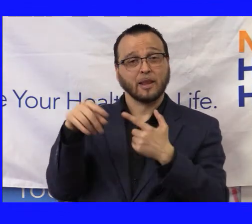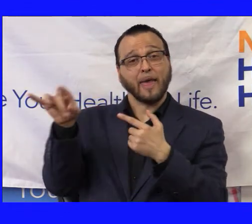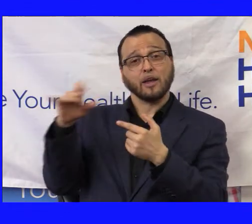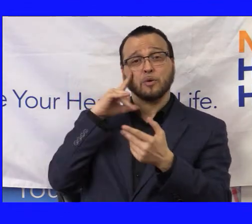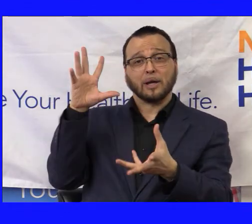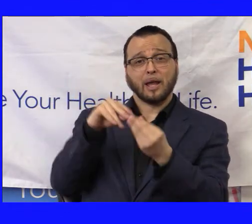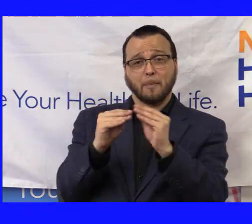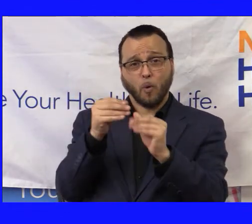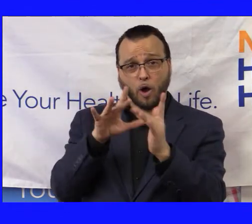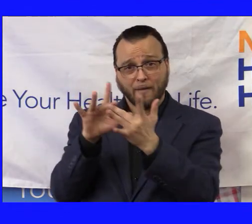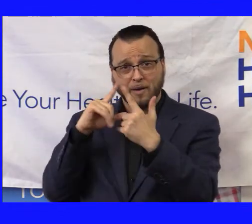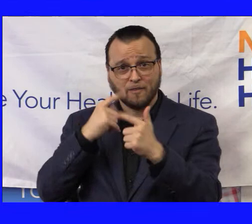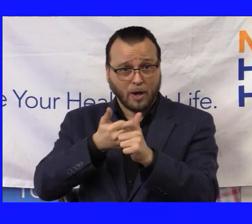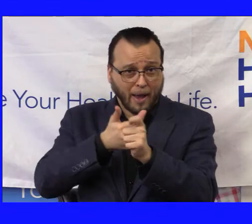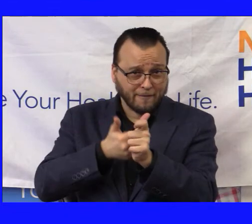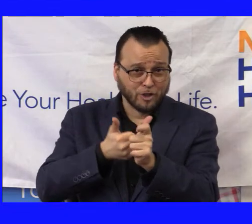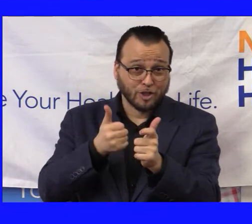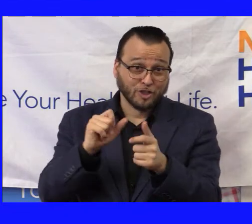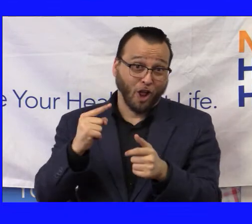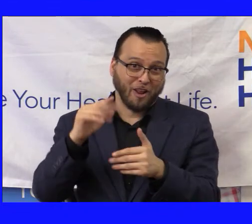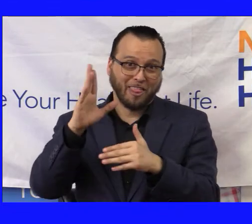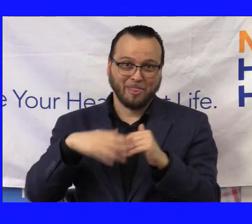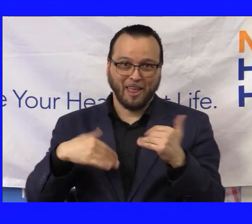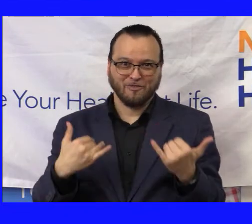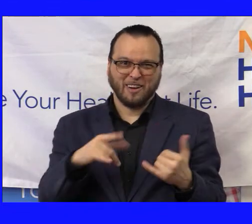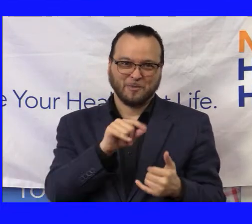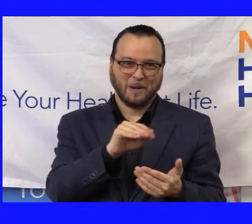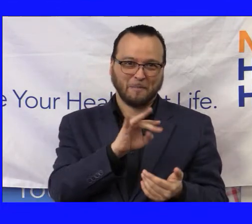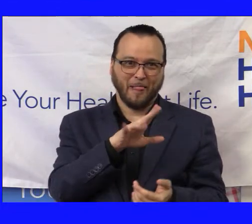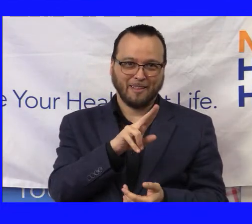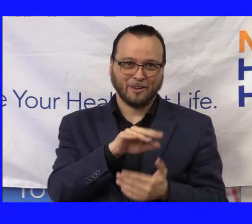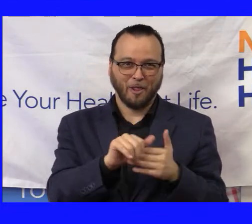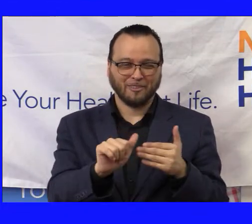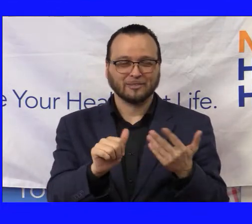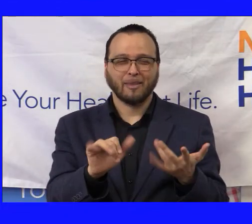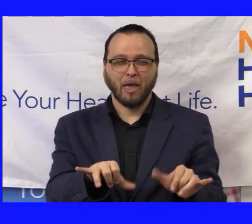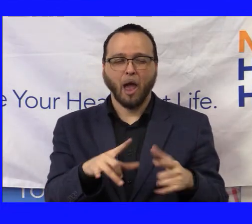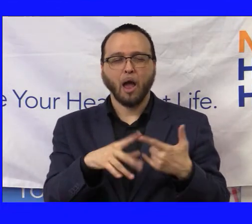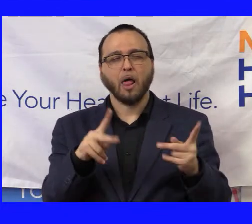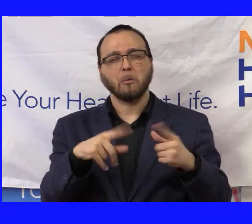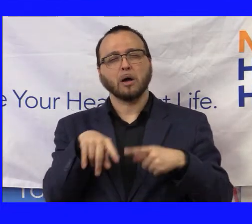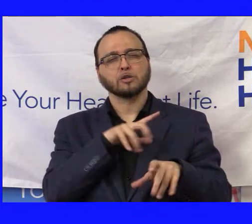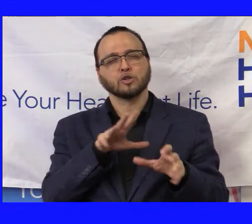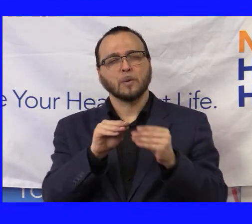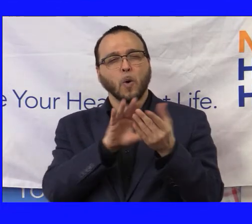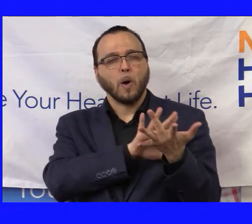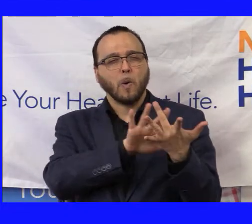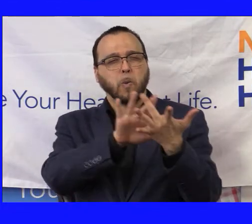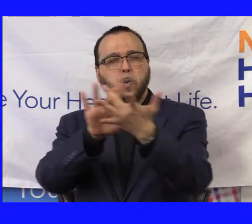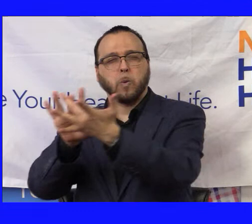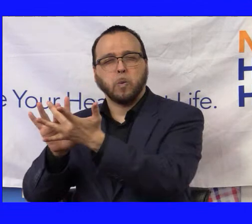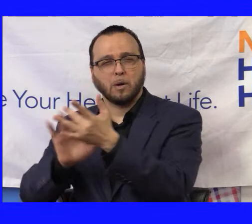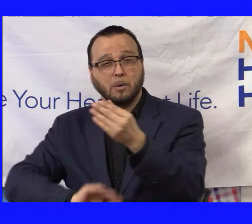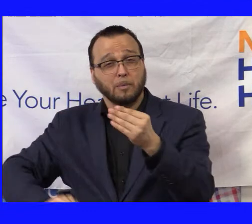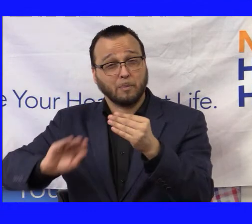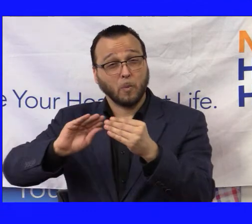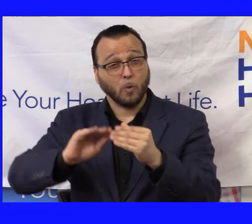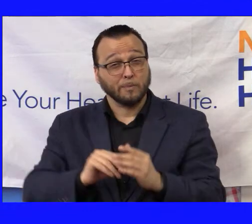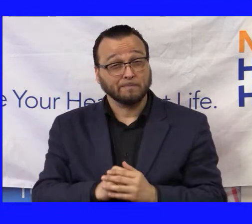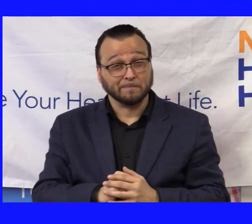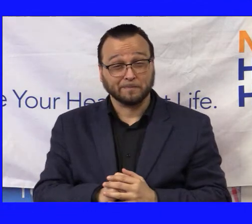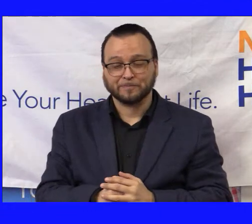current $20 million not to exceed, and it allows us to do just a tremendous, tremendous amount more. Next slide, please.